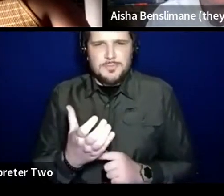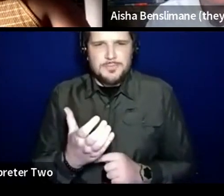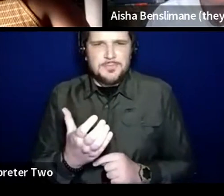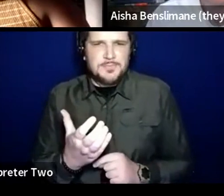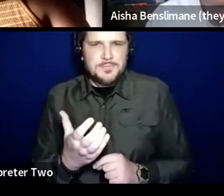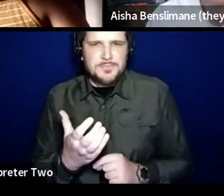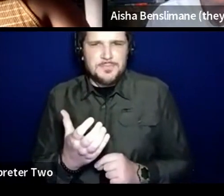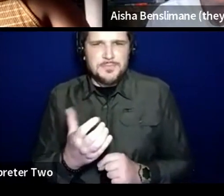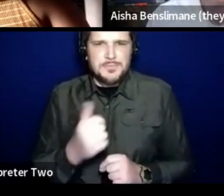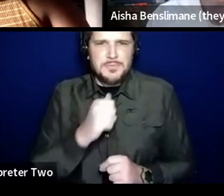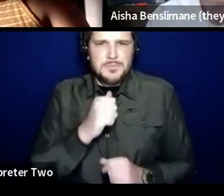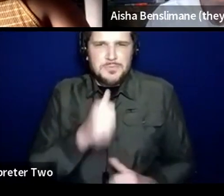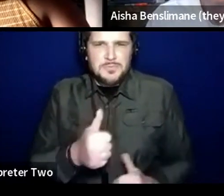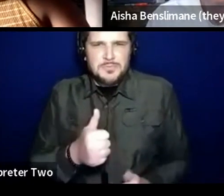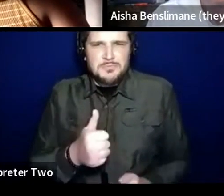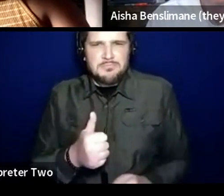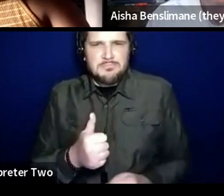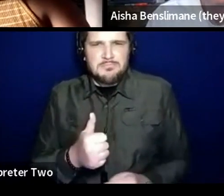not